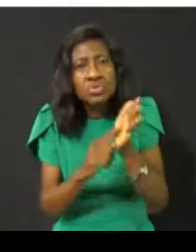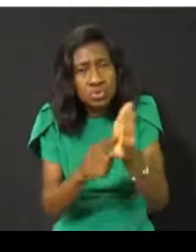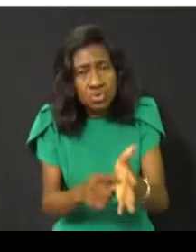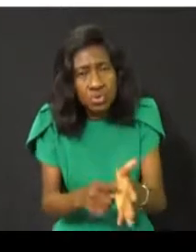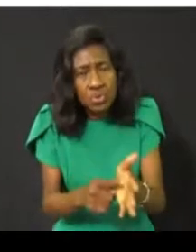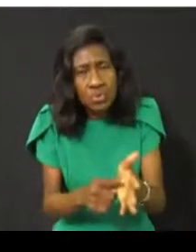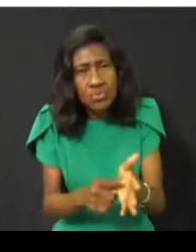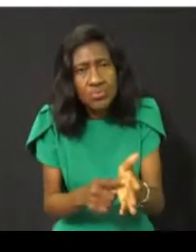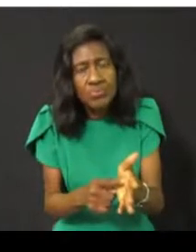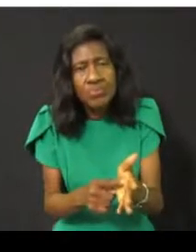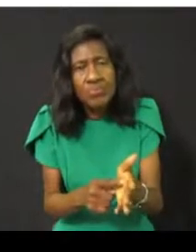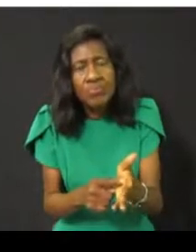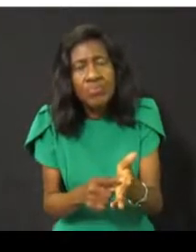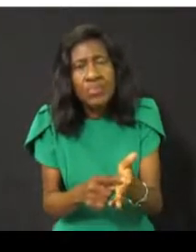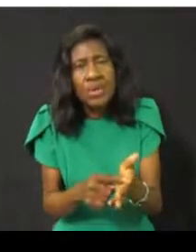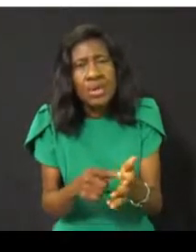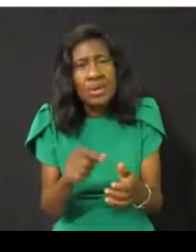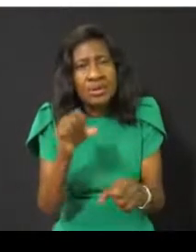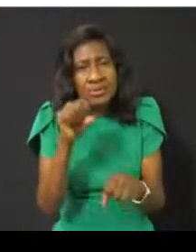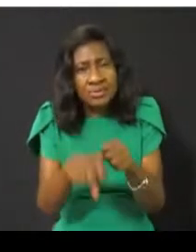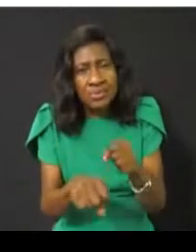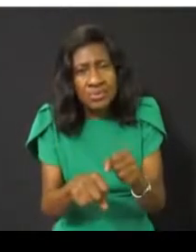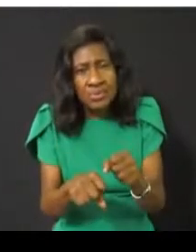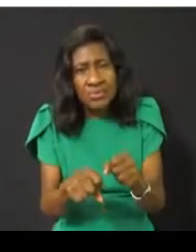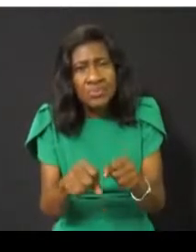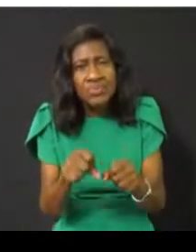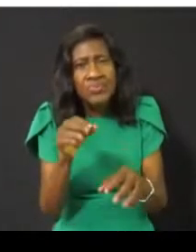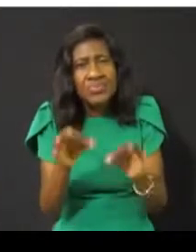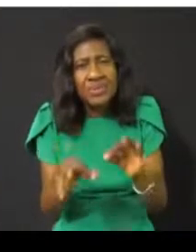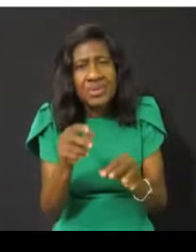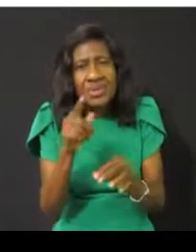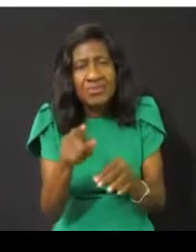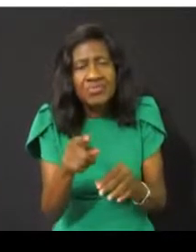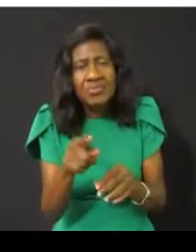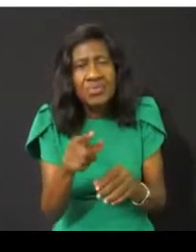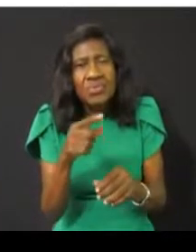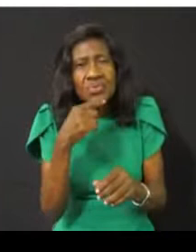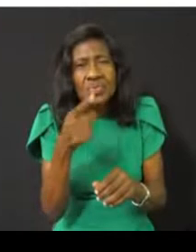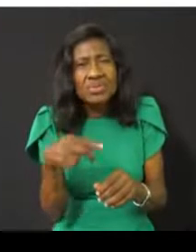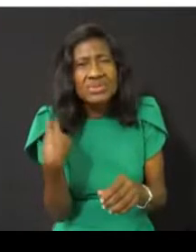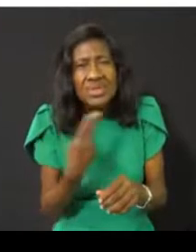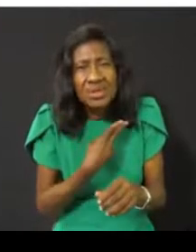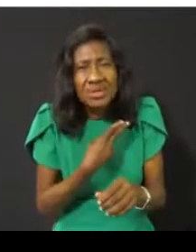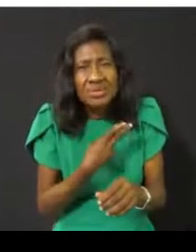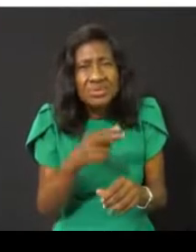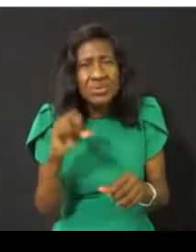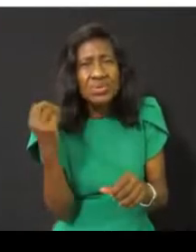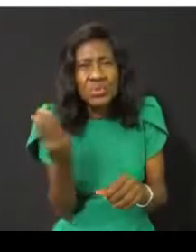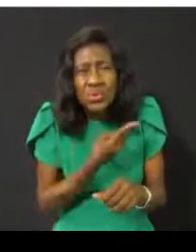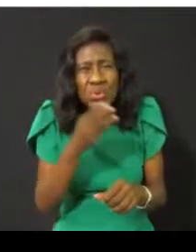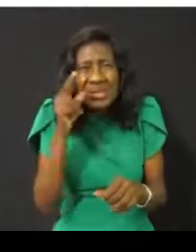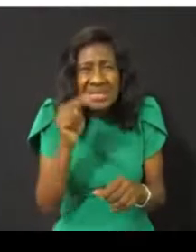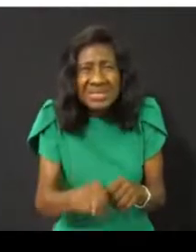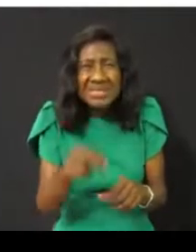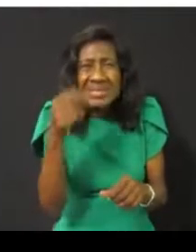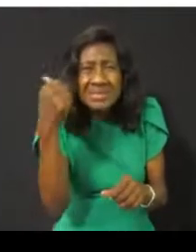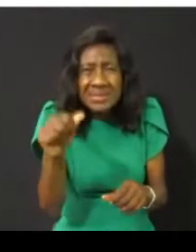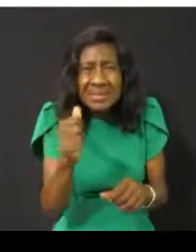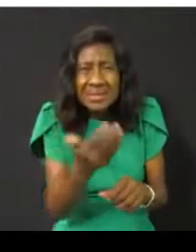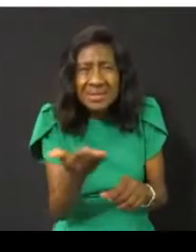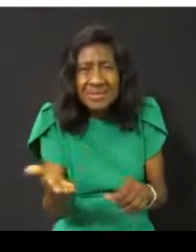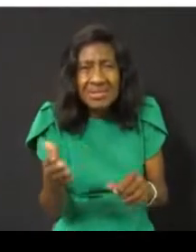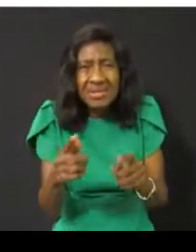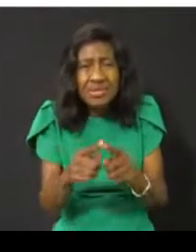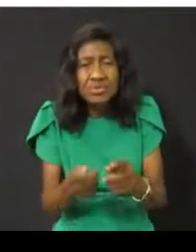To identify the gaps. So if you tell us that these 10 things need to be present in order to open,